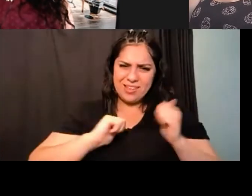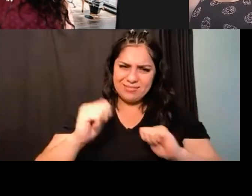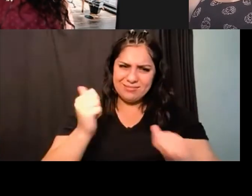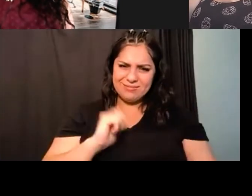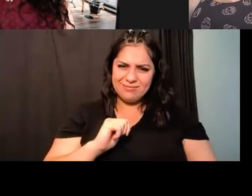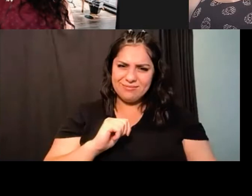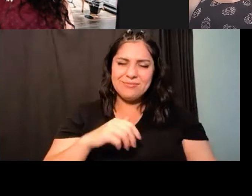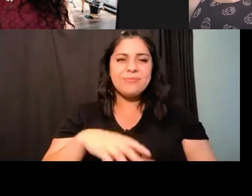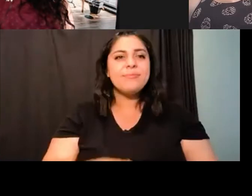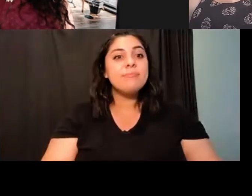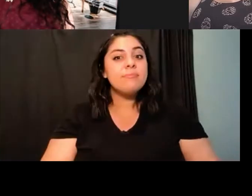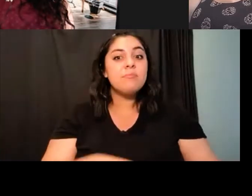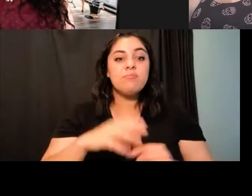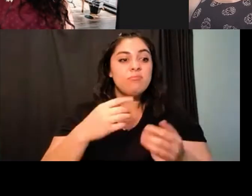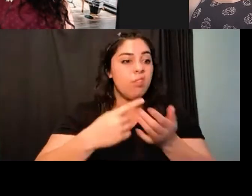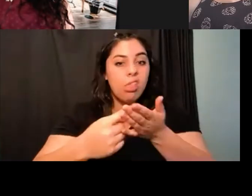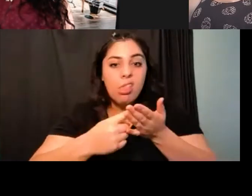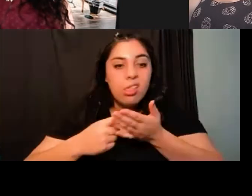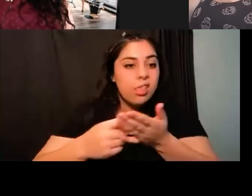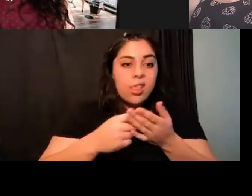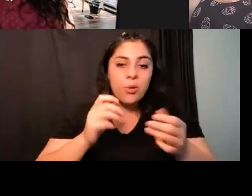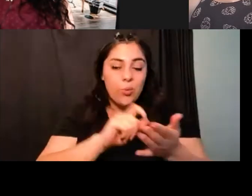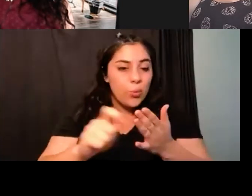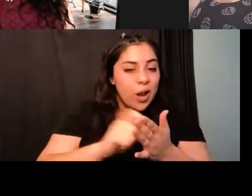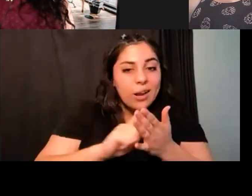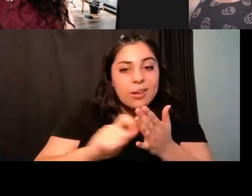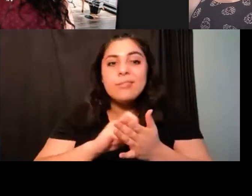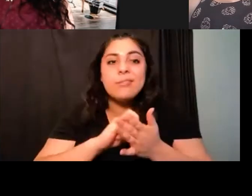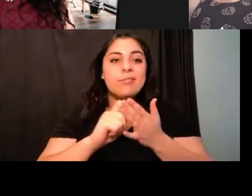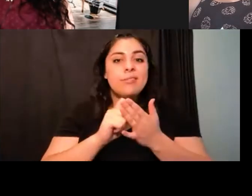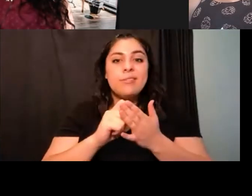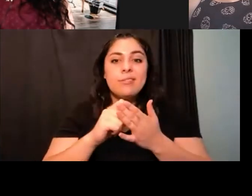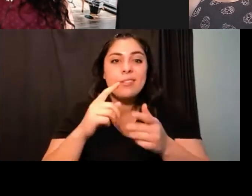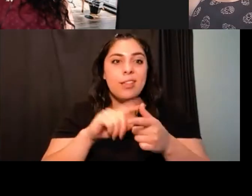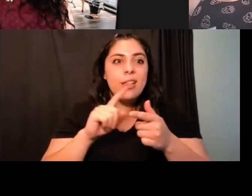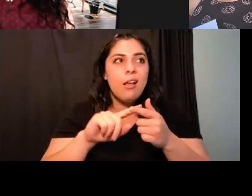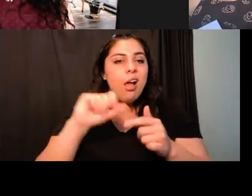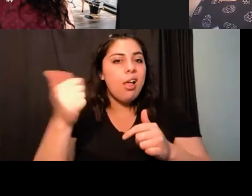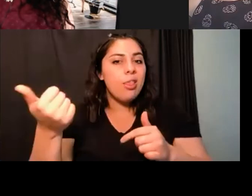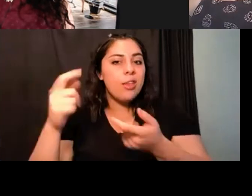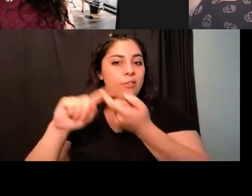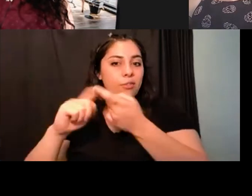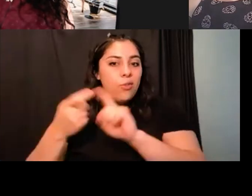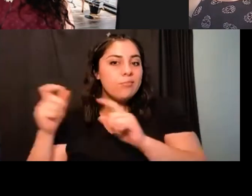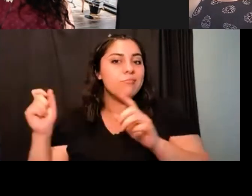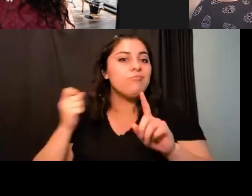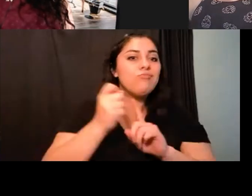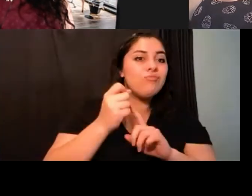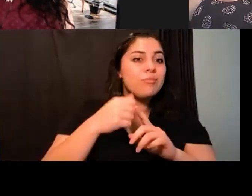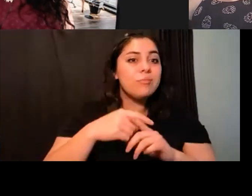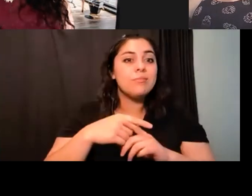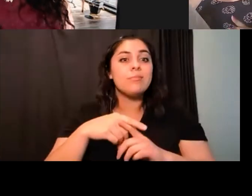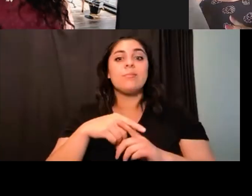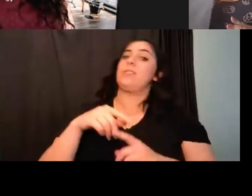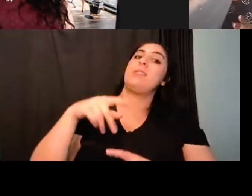started writing and collaborating together. And then another dear poet friend of ours, Peggy Robles